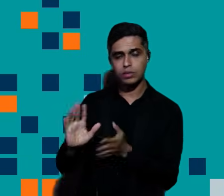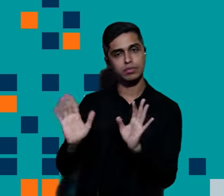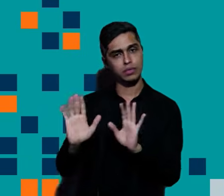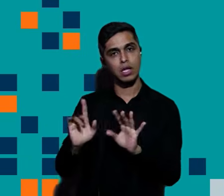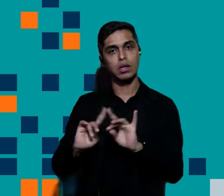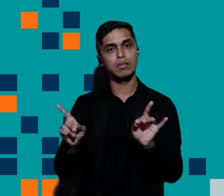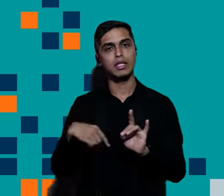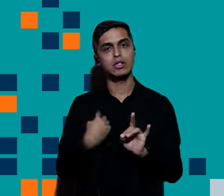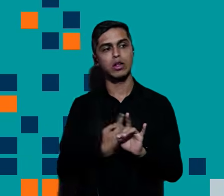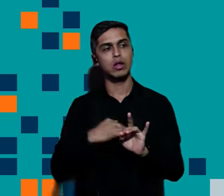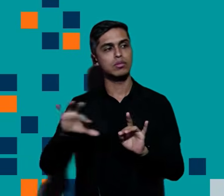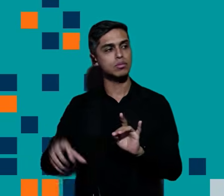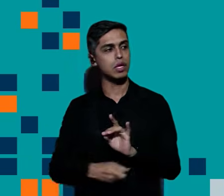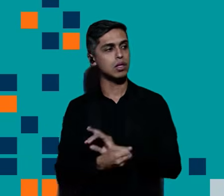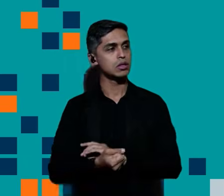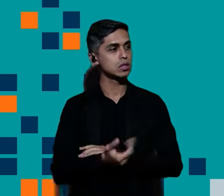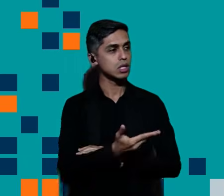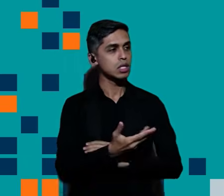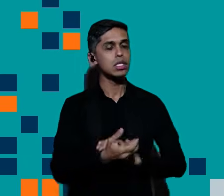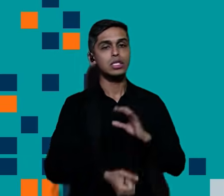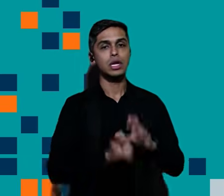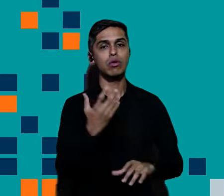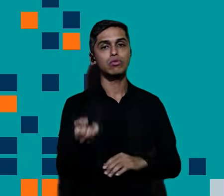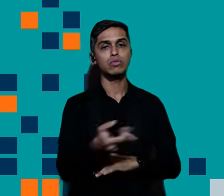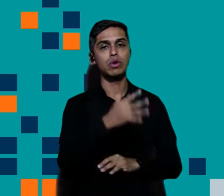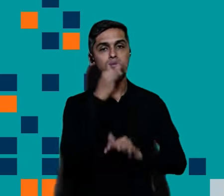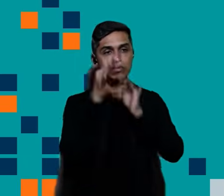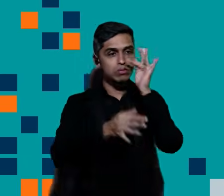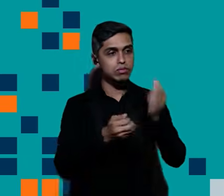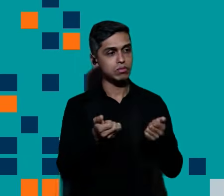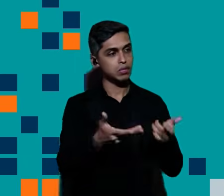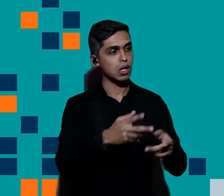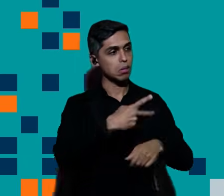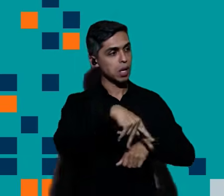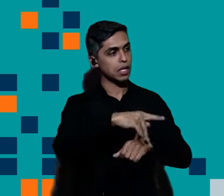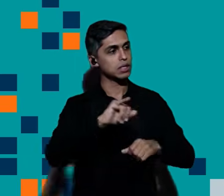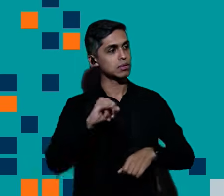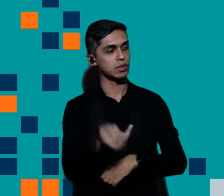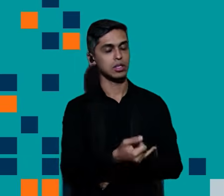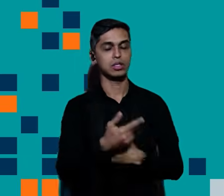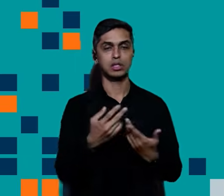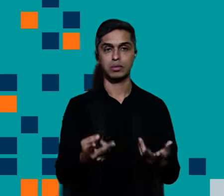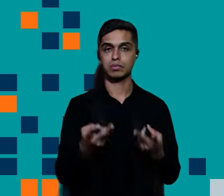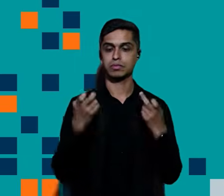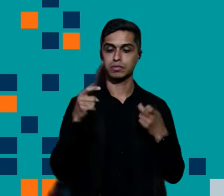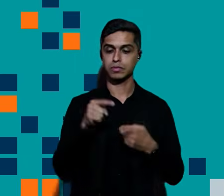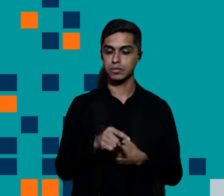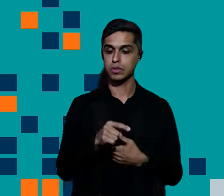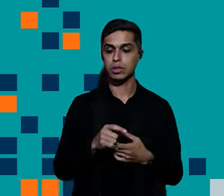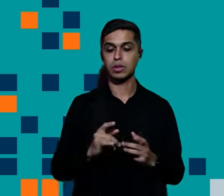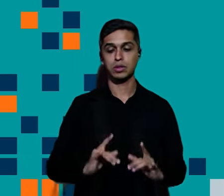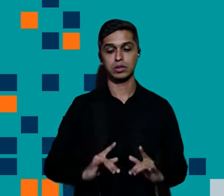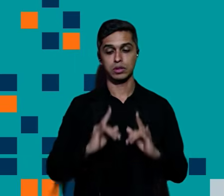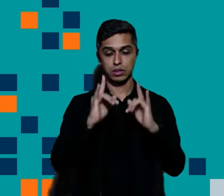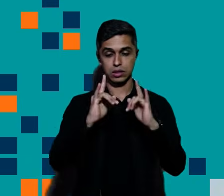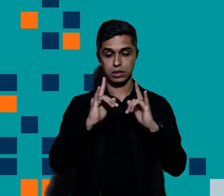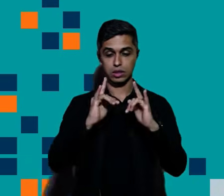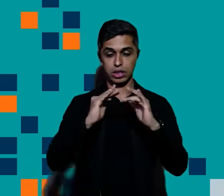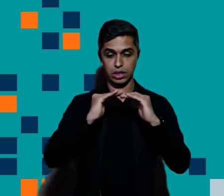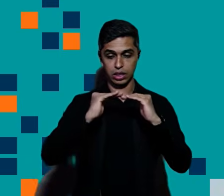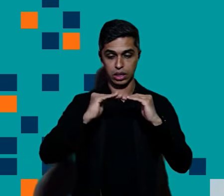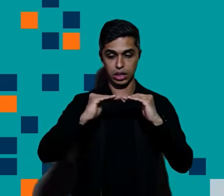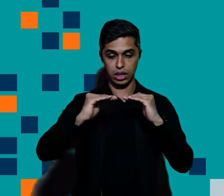new garden for the country. So you can see that the building's pushed down. It slopes up to the top, and under that is a restaurant.